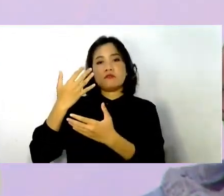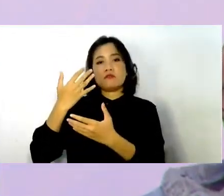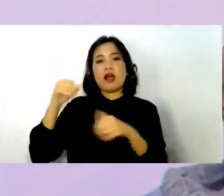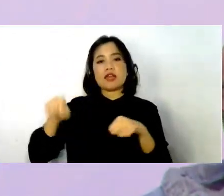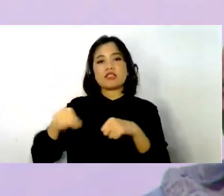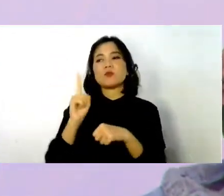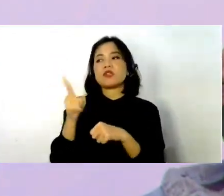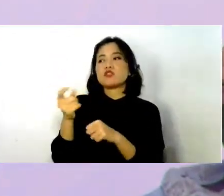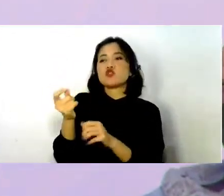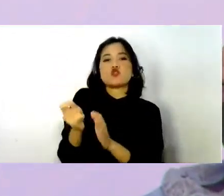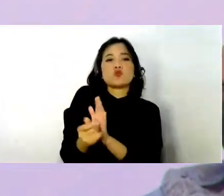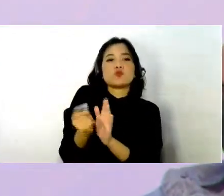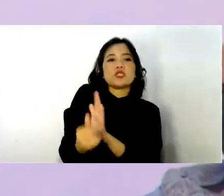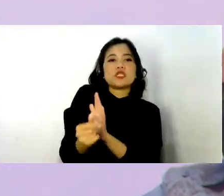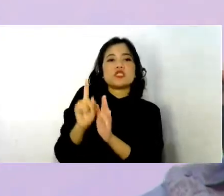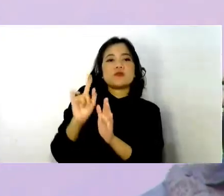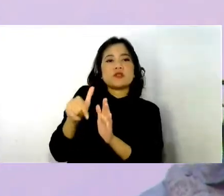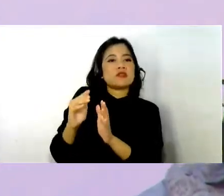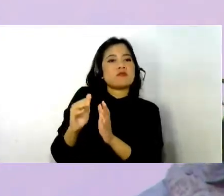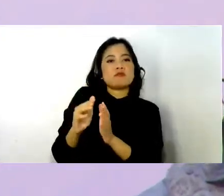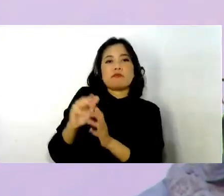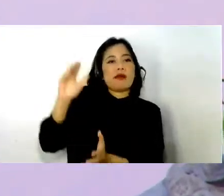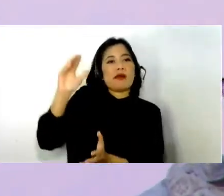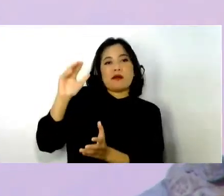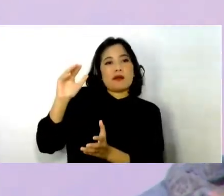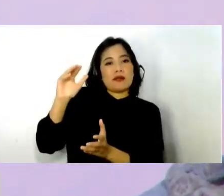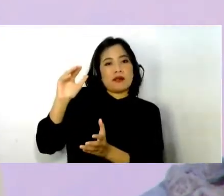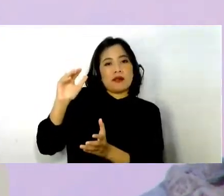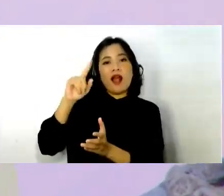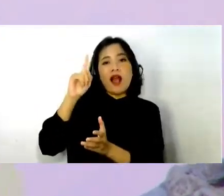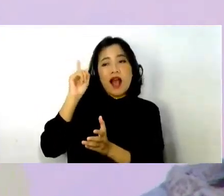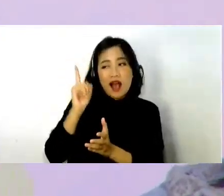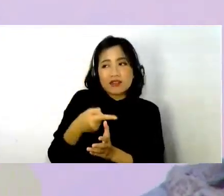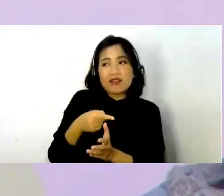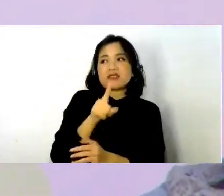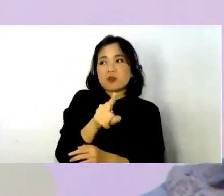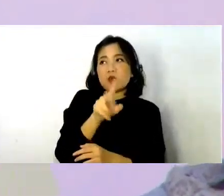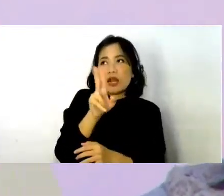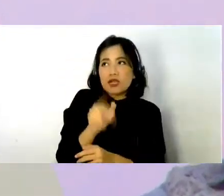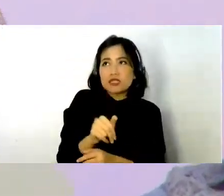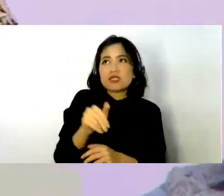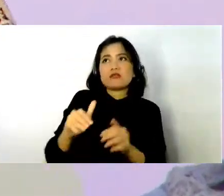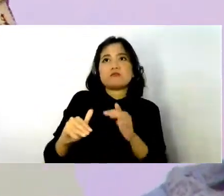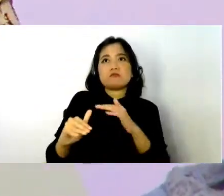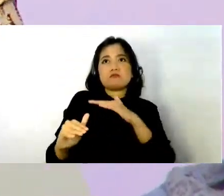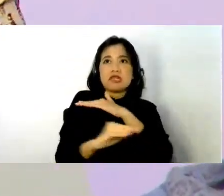stunting. And part of the stunting problem coming from the nutrition. Of course, there